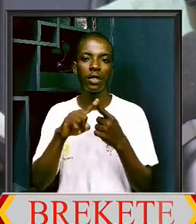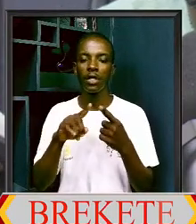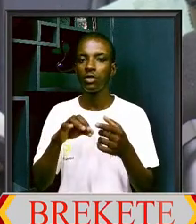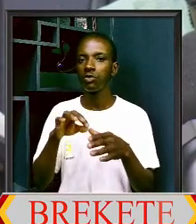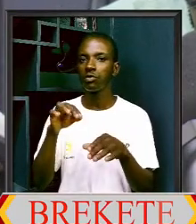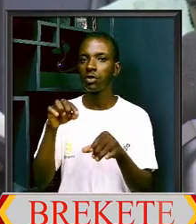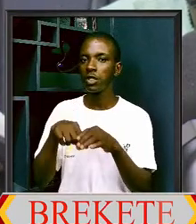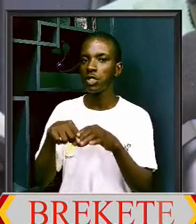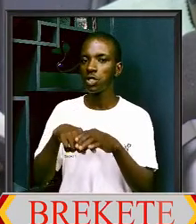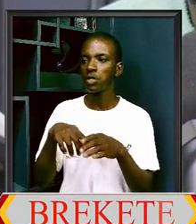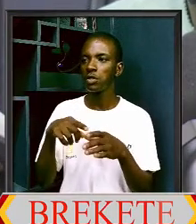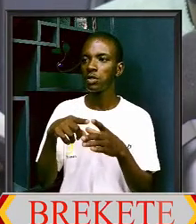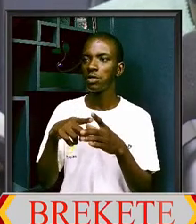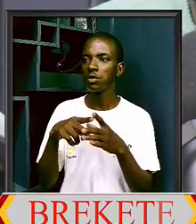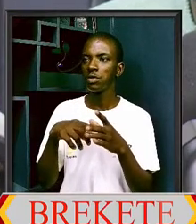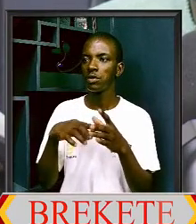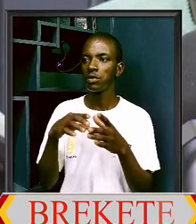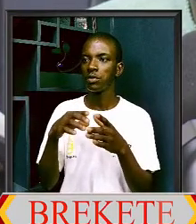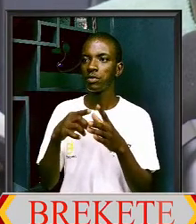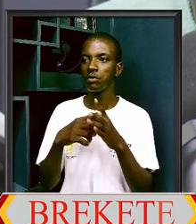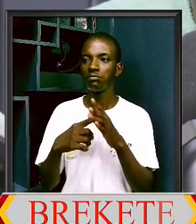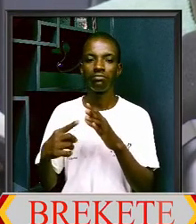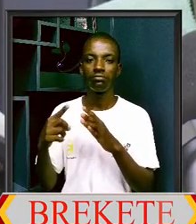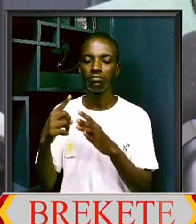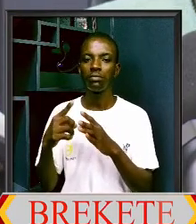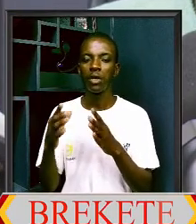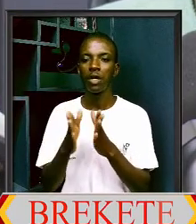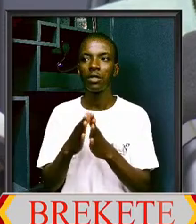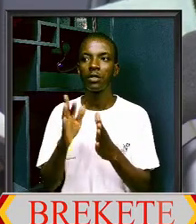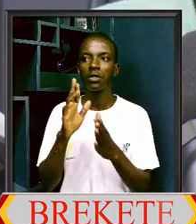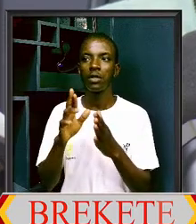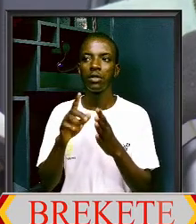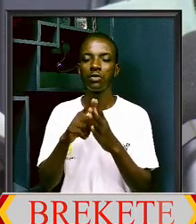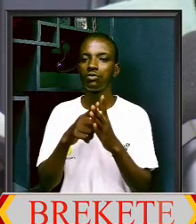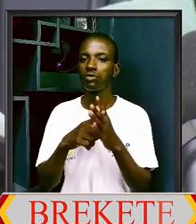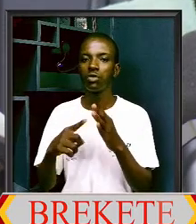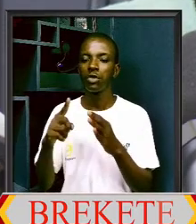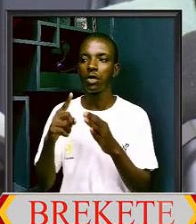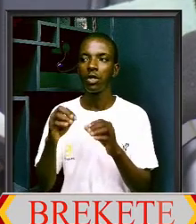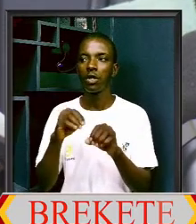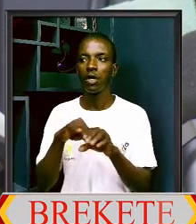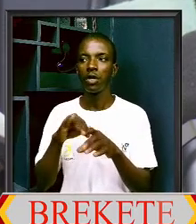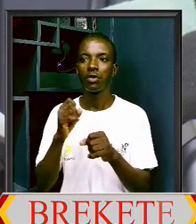they eject you yes sir me collect